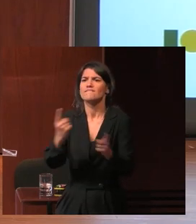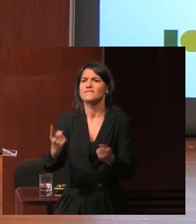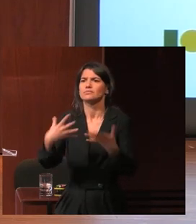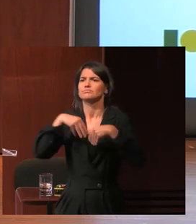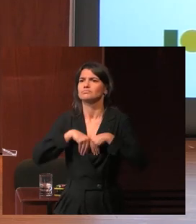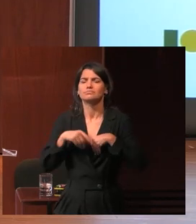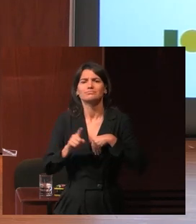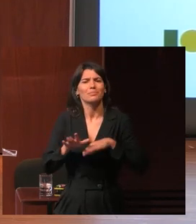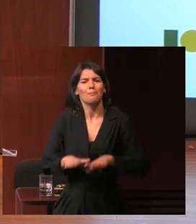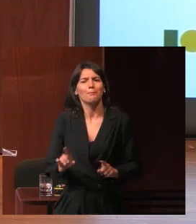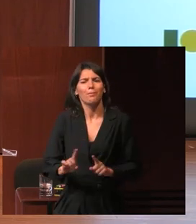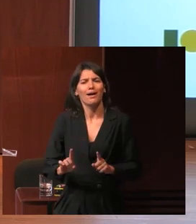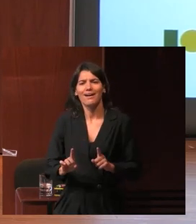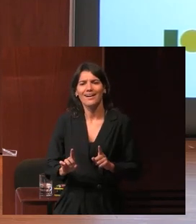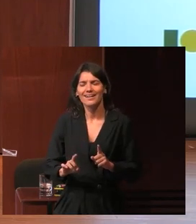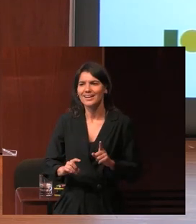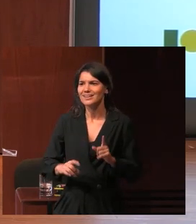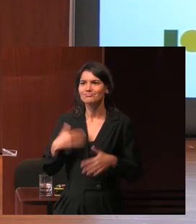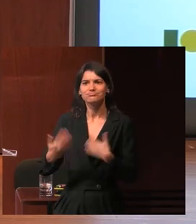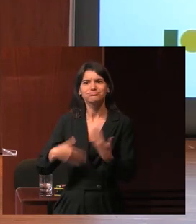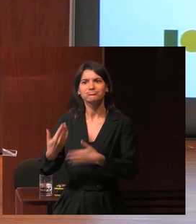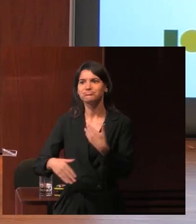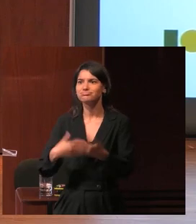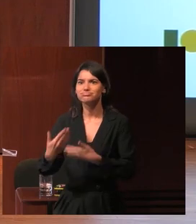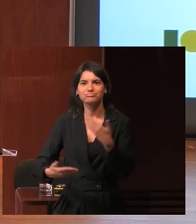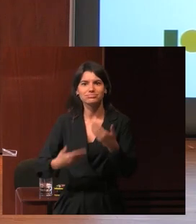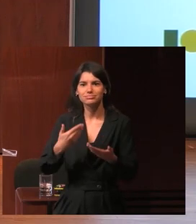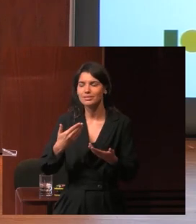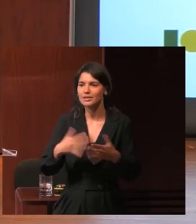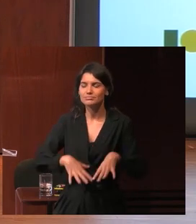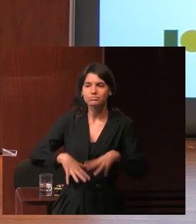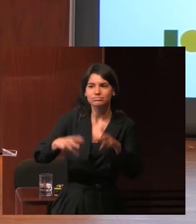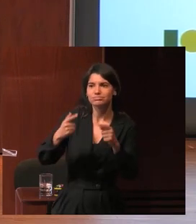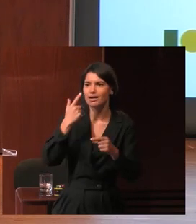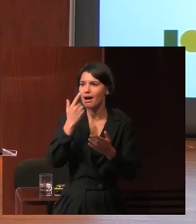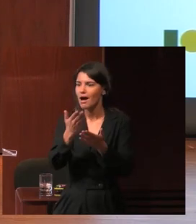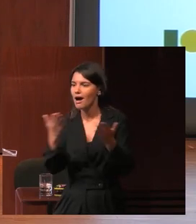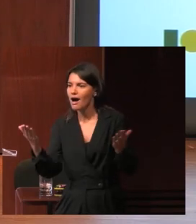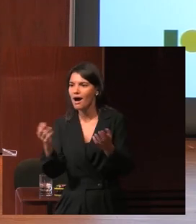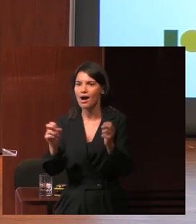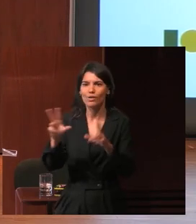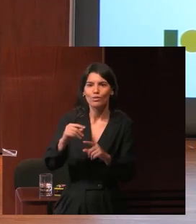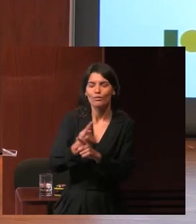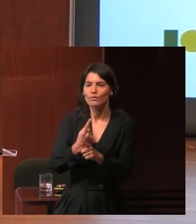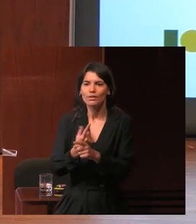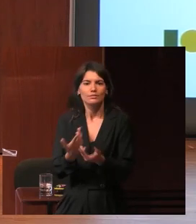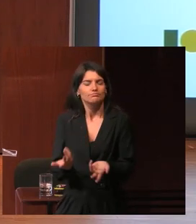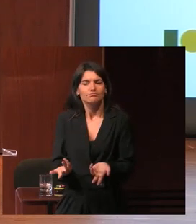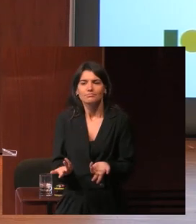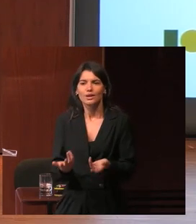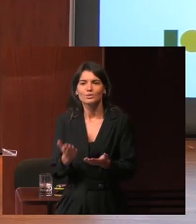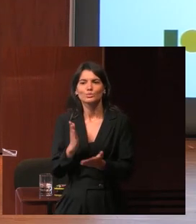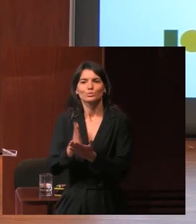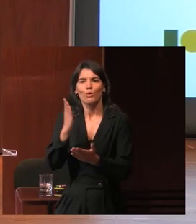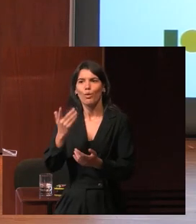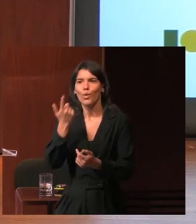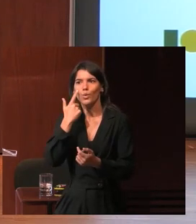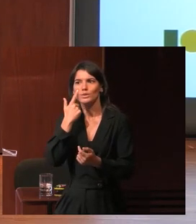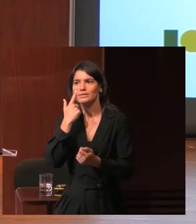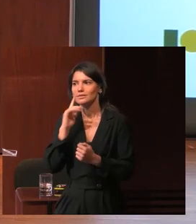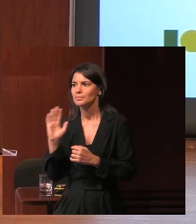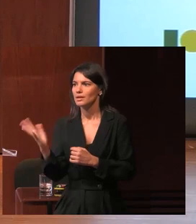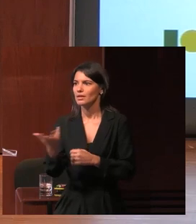developing. And therefore, I think everyone, and you see, it's not only knowledge, it's also being related